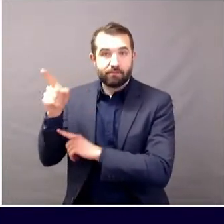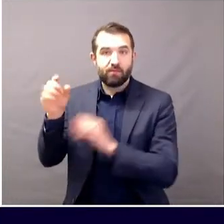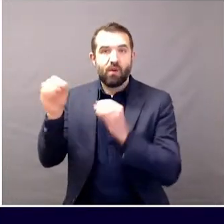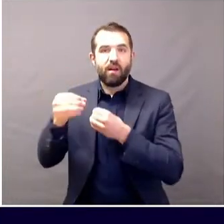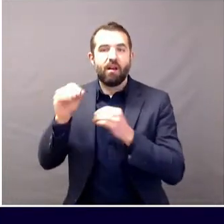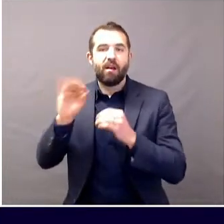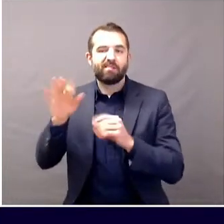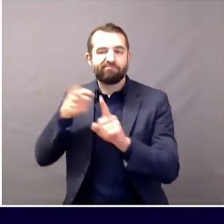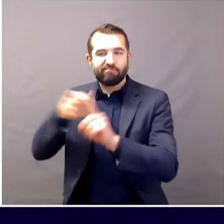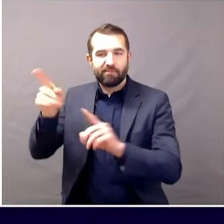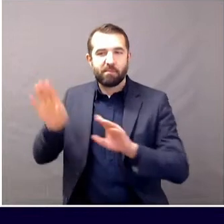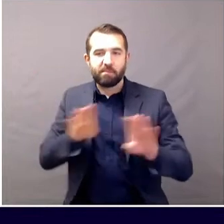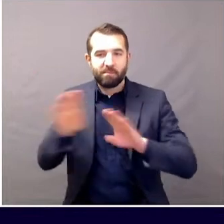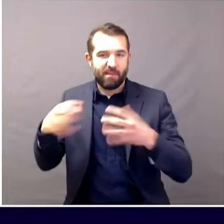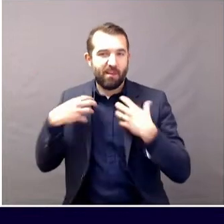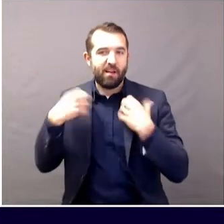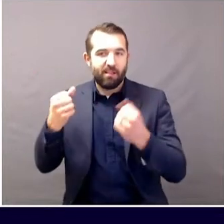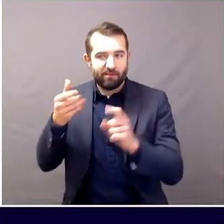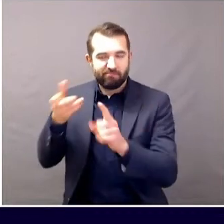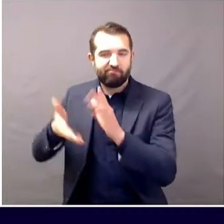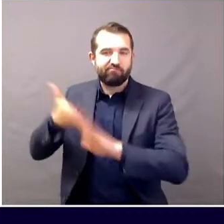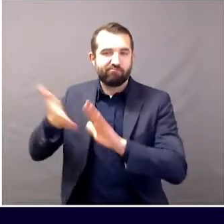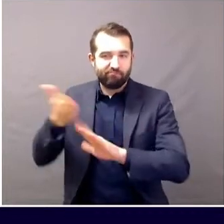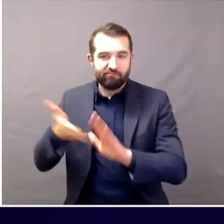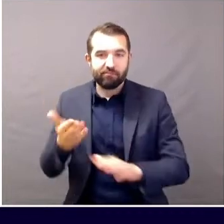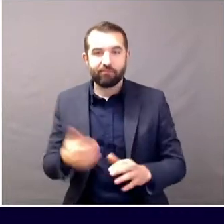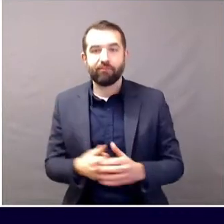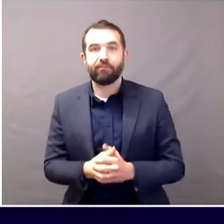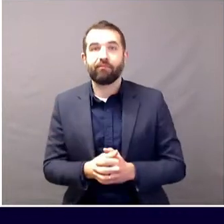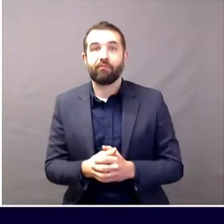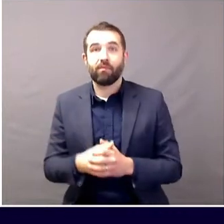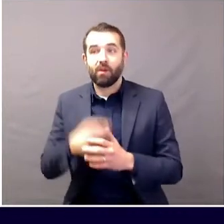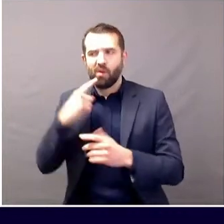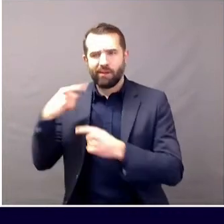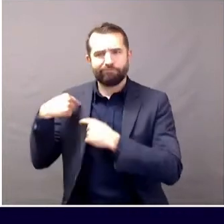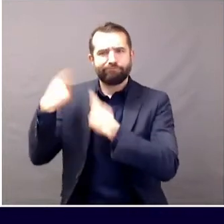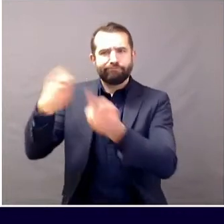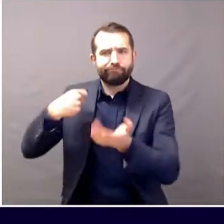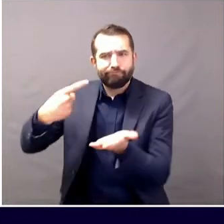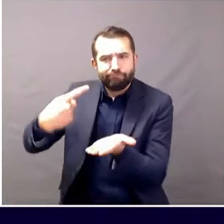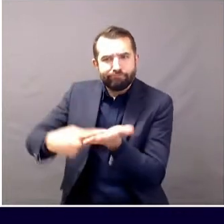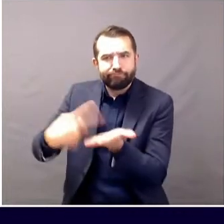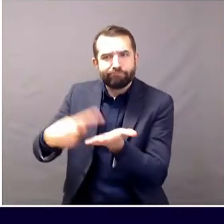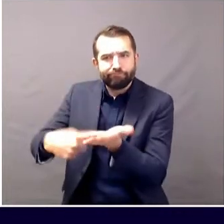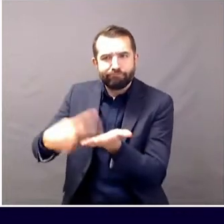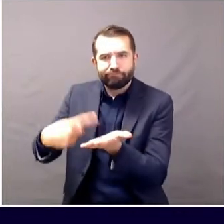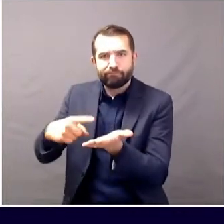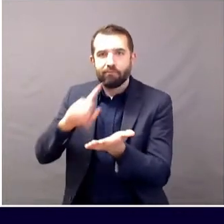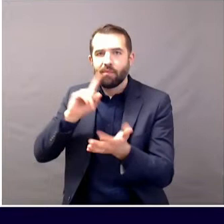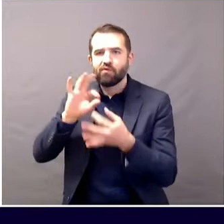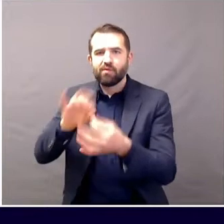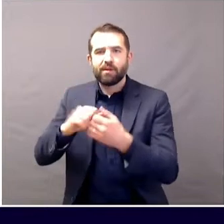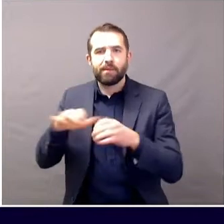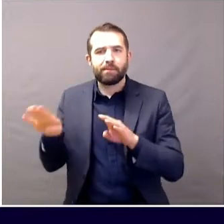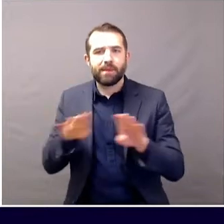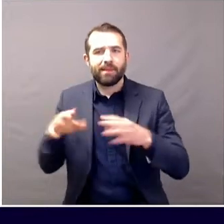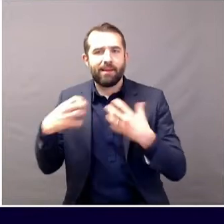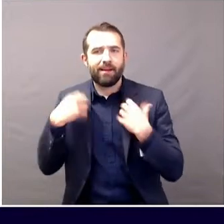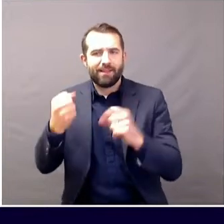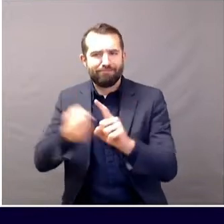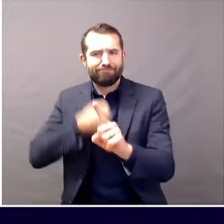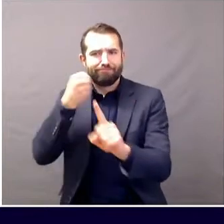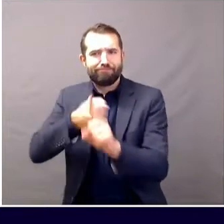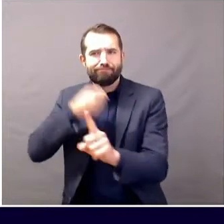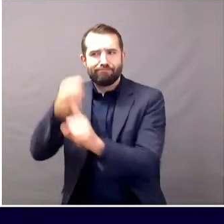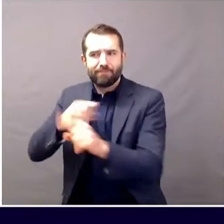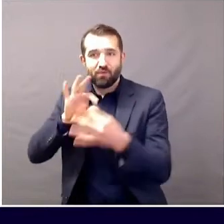Given all of the behavioral health implications that we have all discussed with respect to COVID-19, as well as other